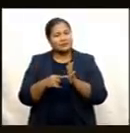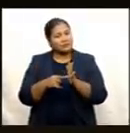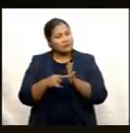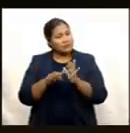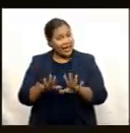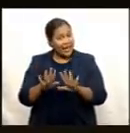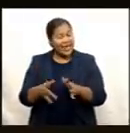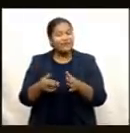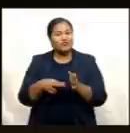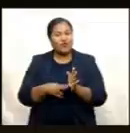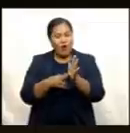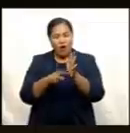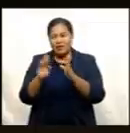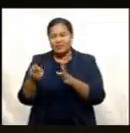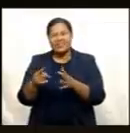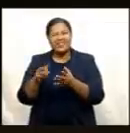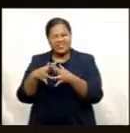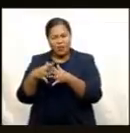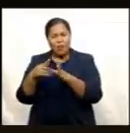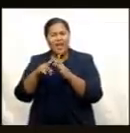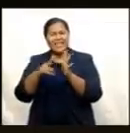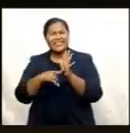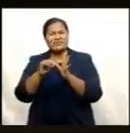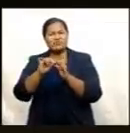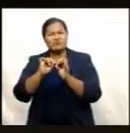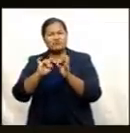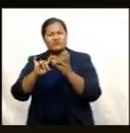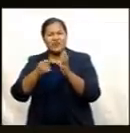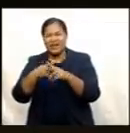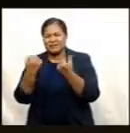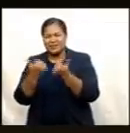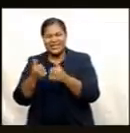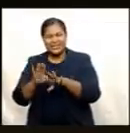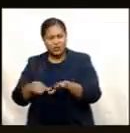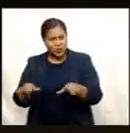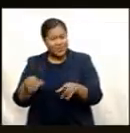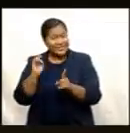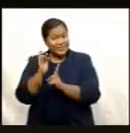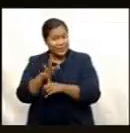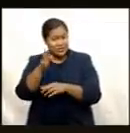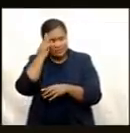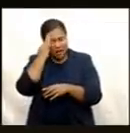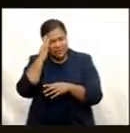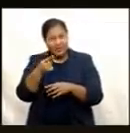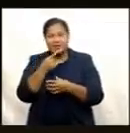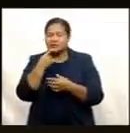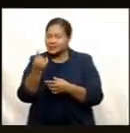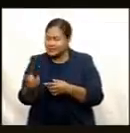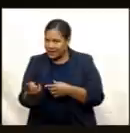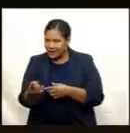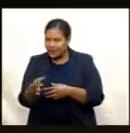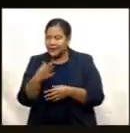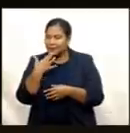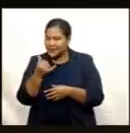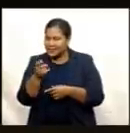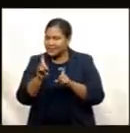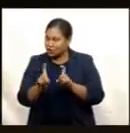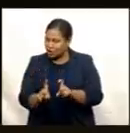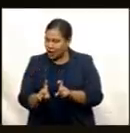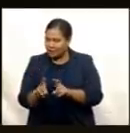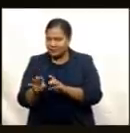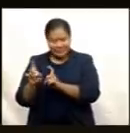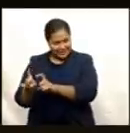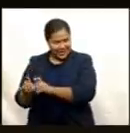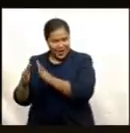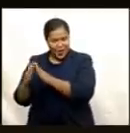in Wainimbuka, and most villagers, especially children and mothers, have been urged to refrain from coming to